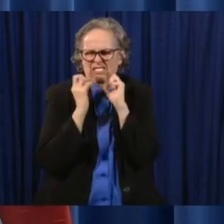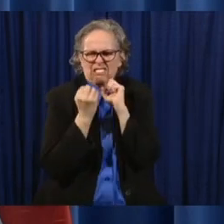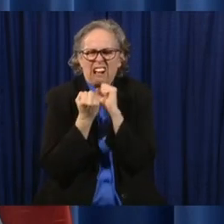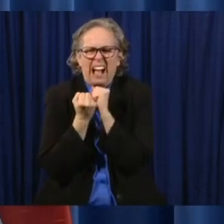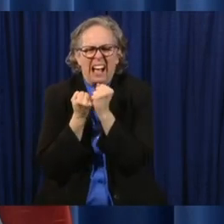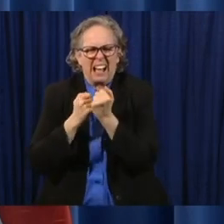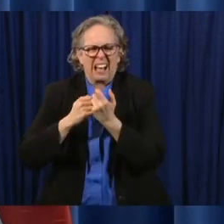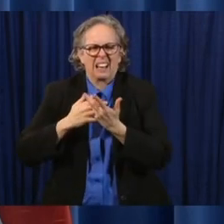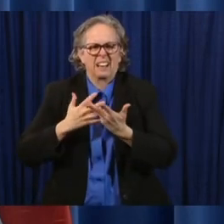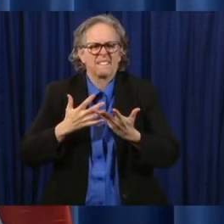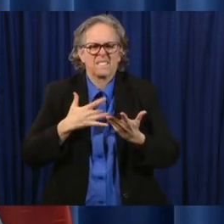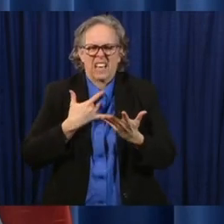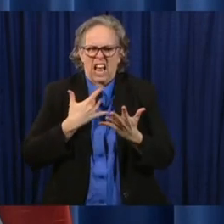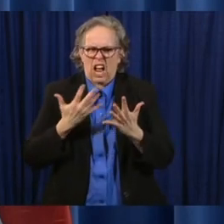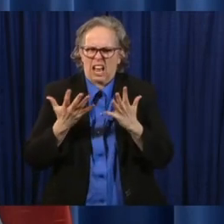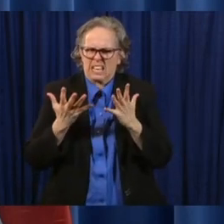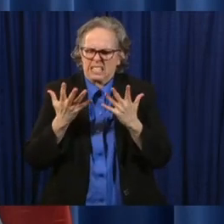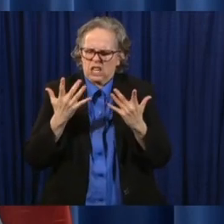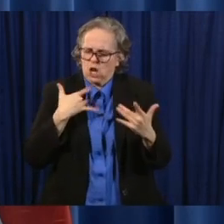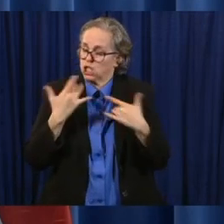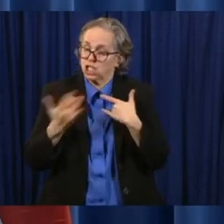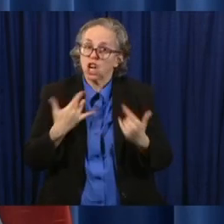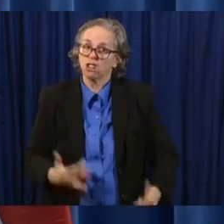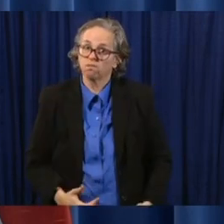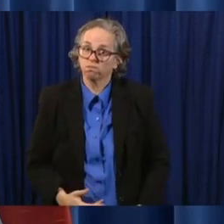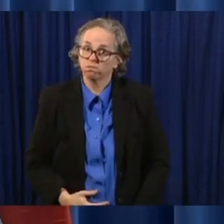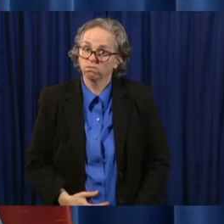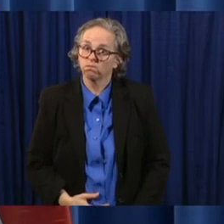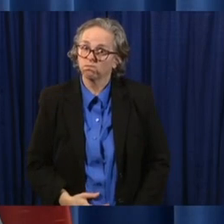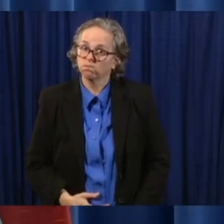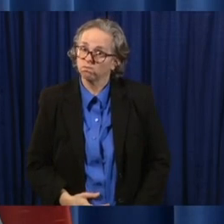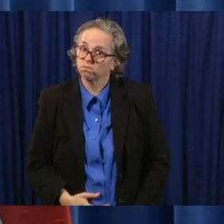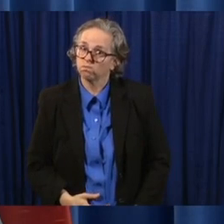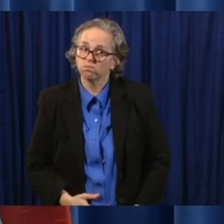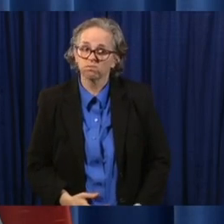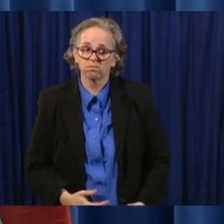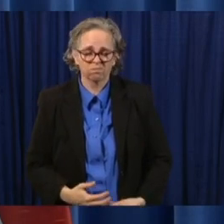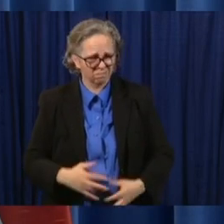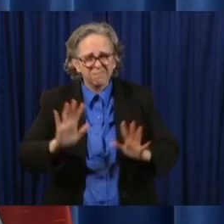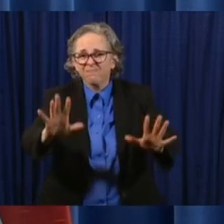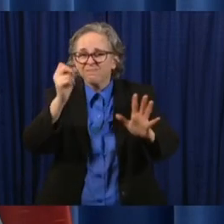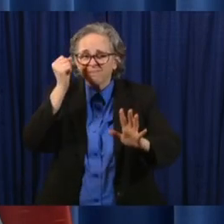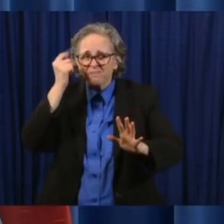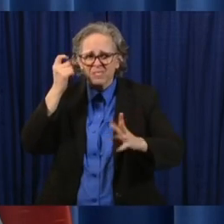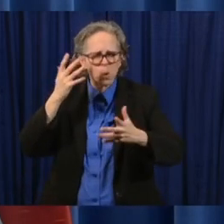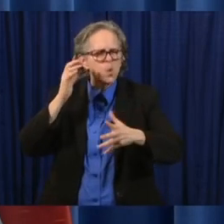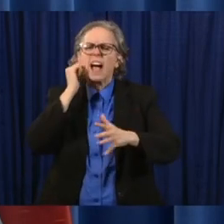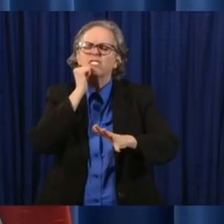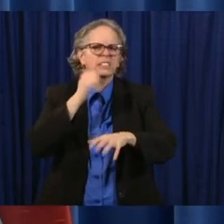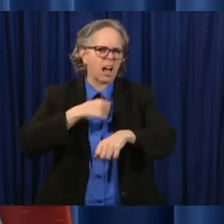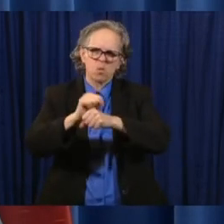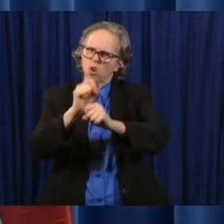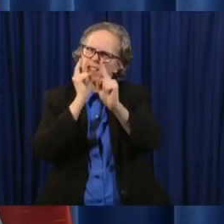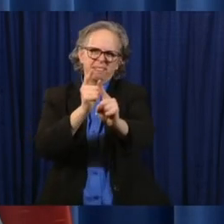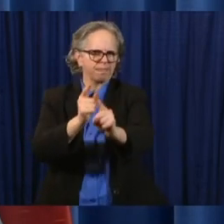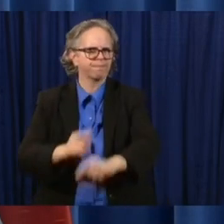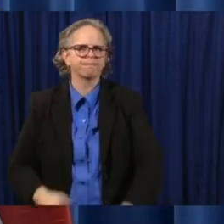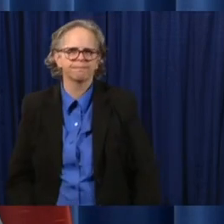very concerned about them, and we're working on this every single day. Thank